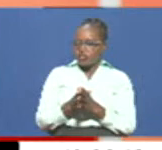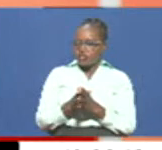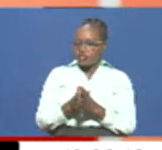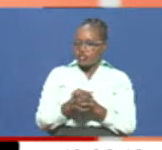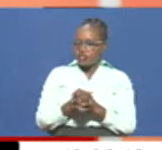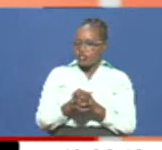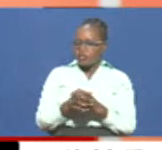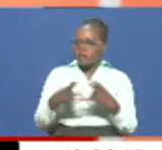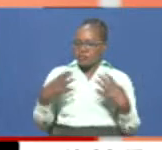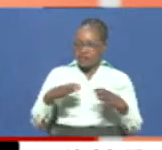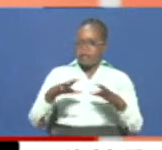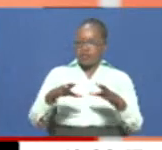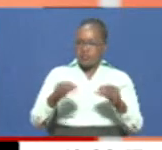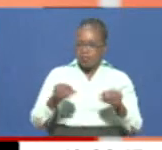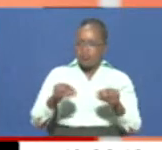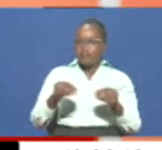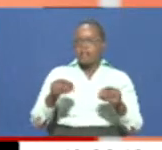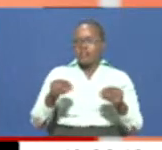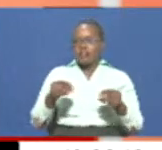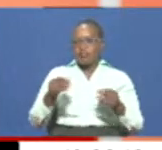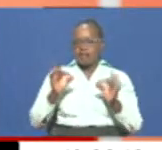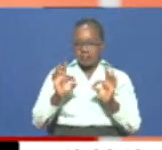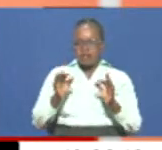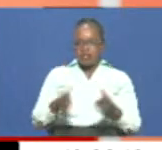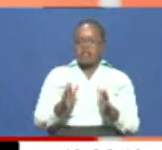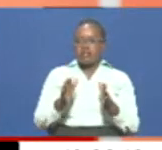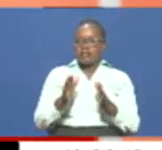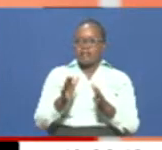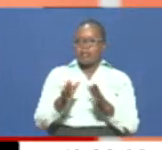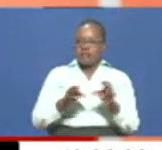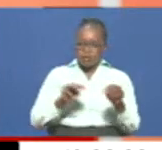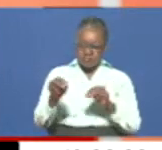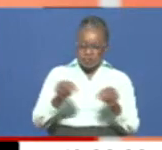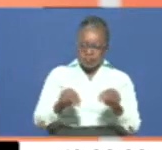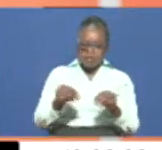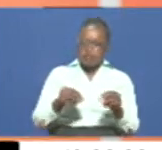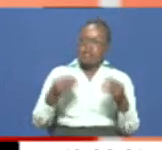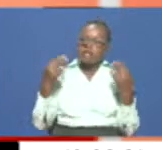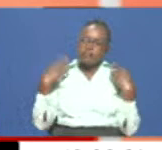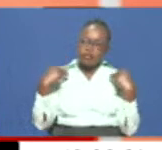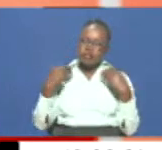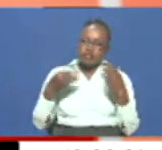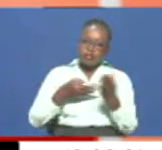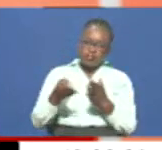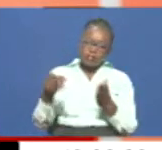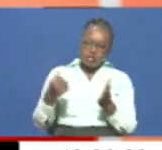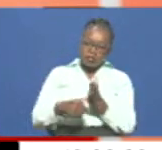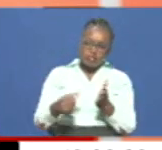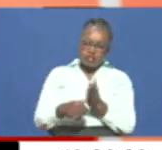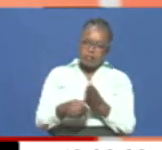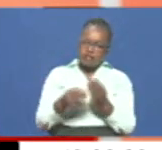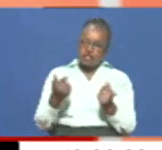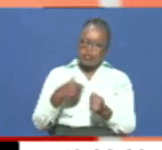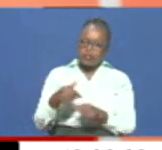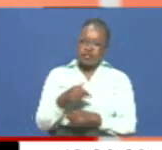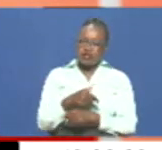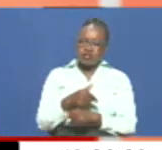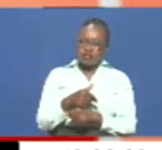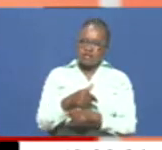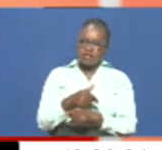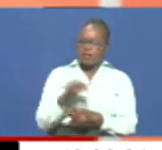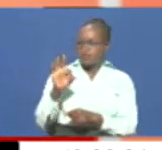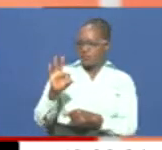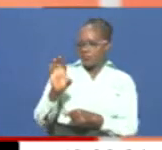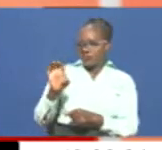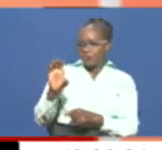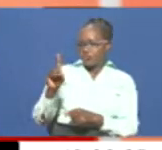of managing sports. Secondly, we also know there is a financial constraint. And our solution to a lot of federations